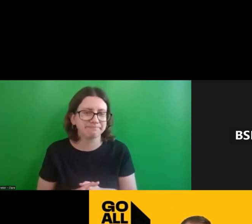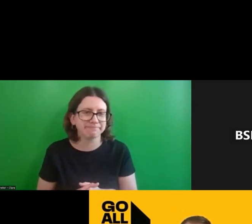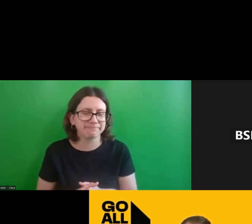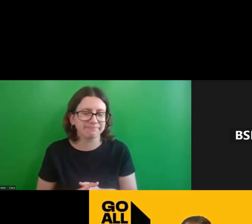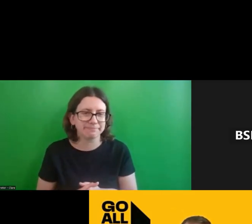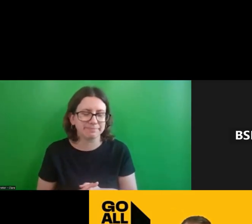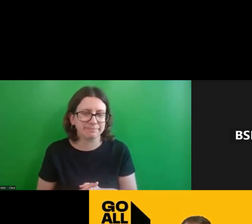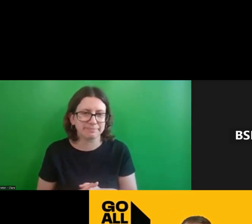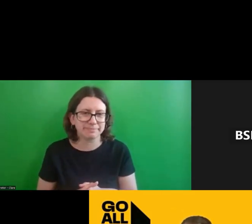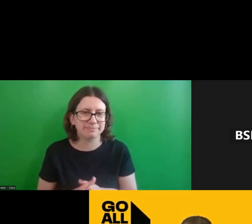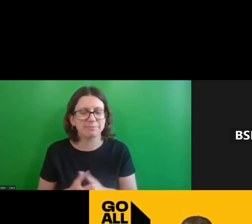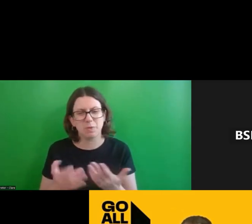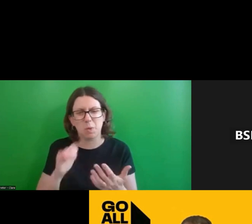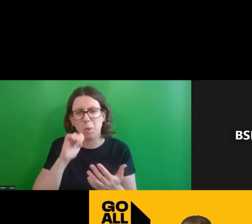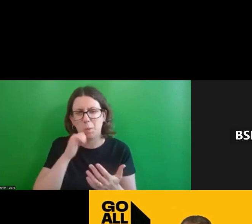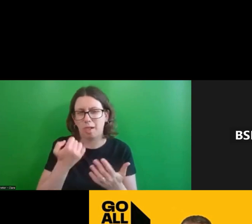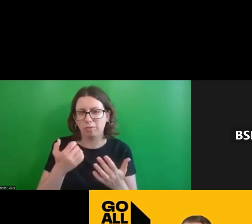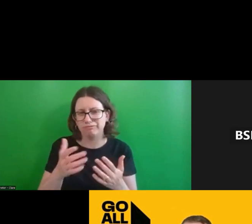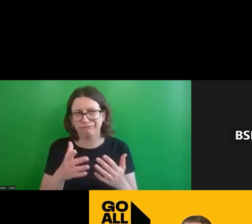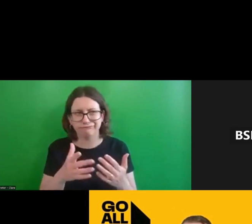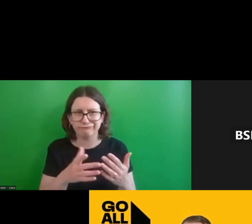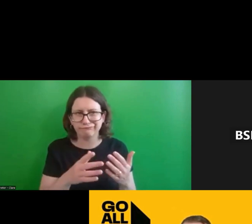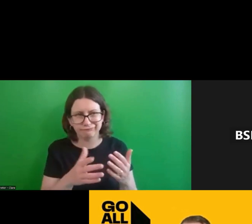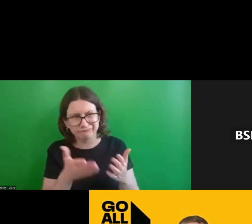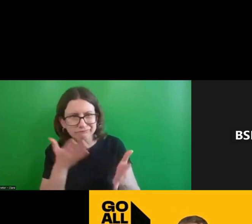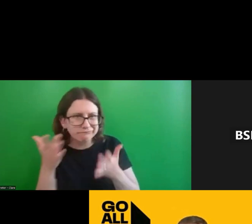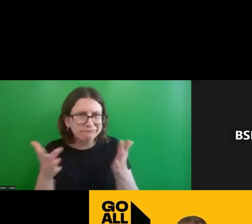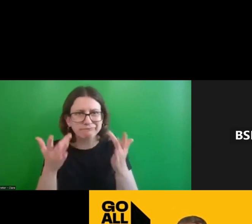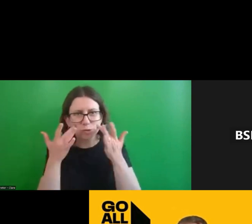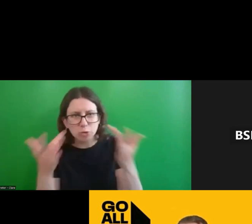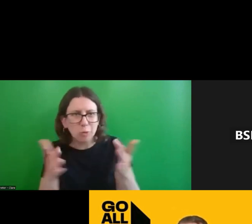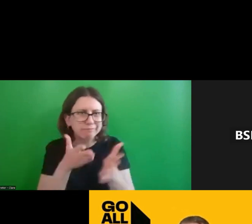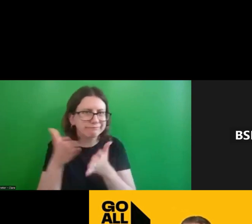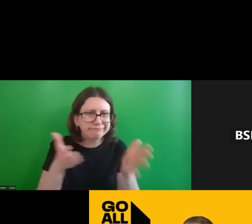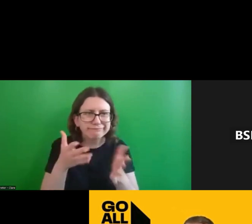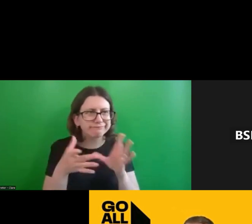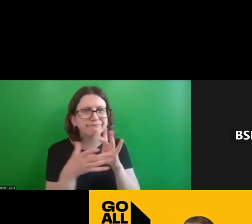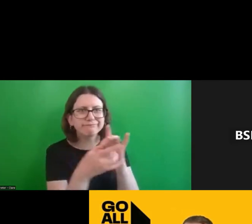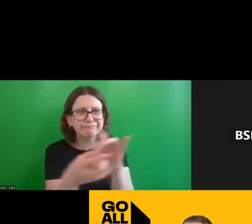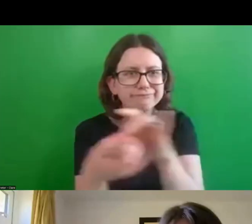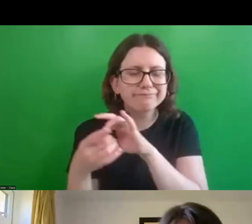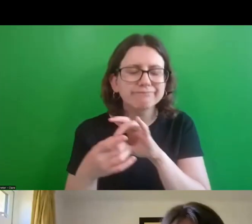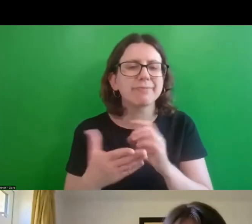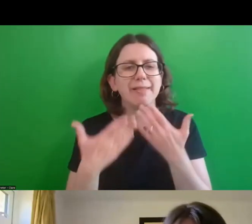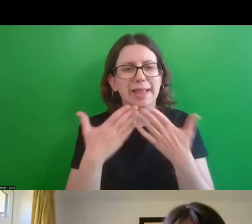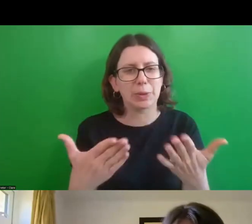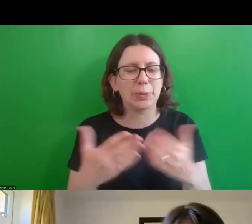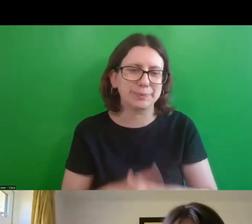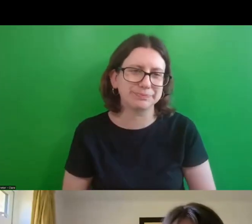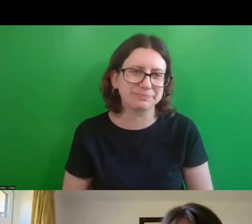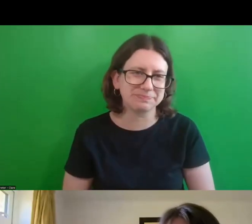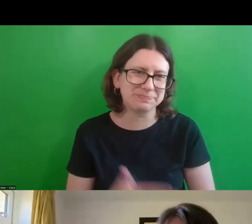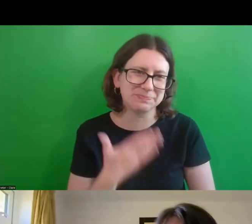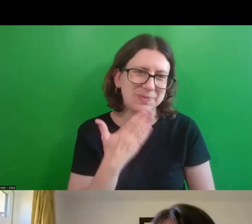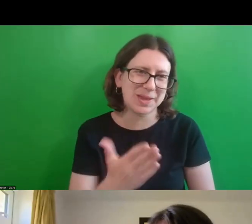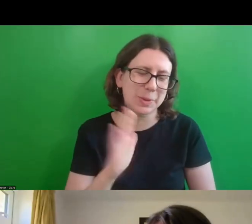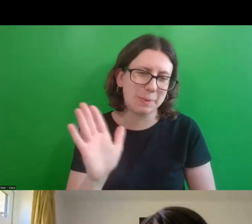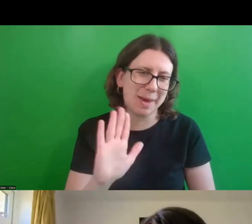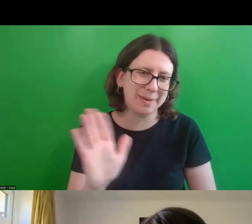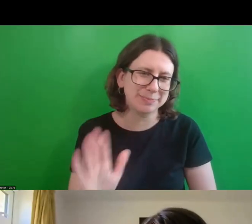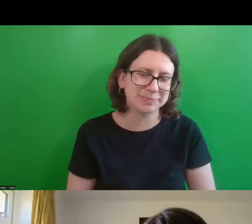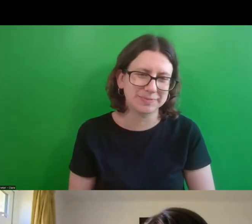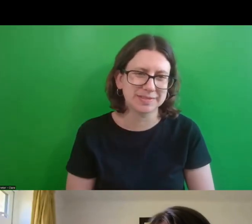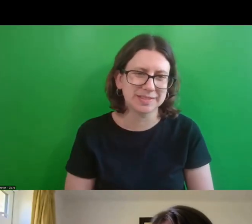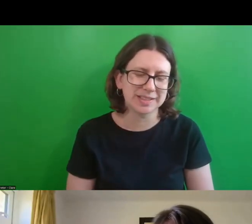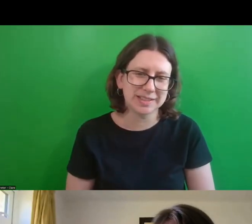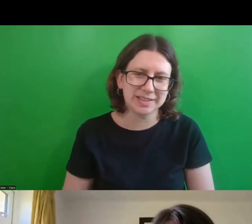right direction. That's Thank you. great. Thank you, everyone, and have a Thanks, lovely everyone. Take care now. afternoon. Thank you. Bye-bye.